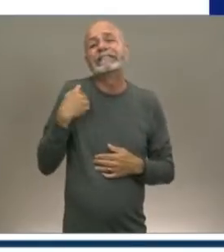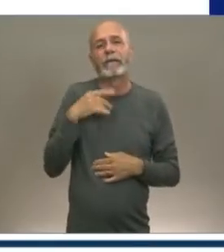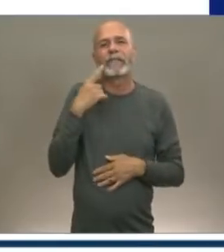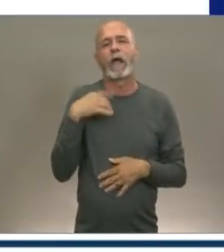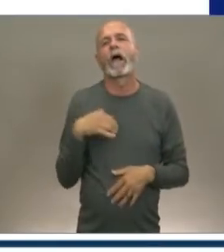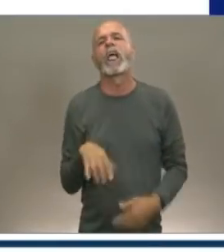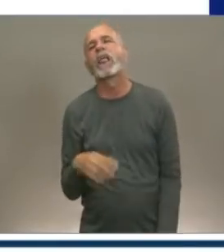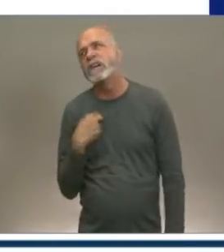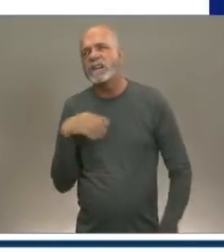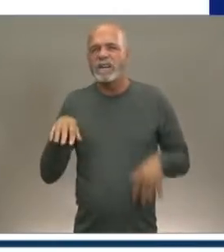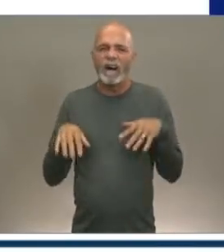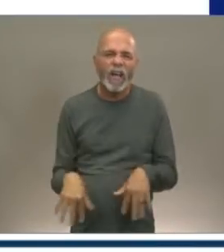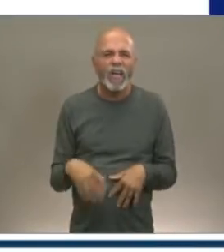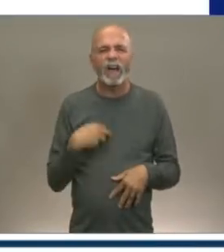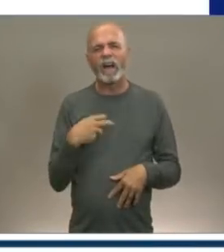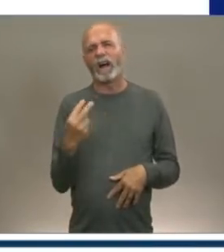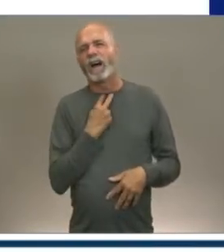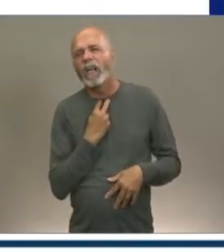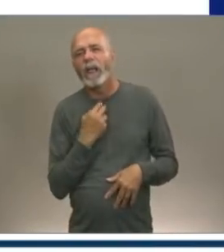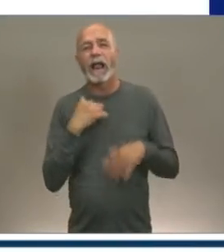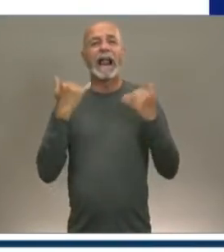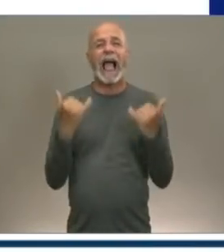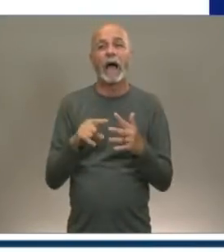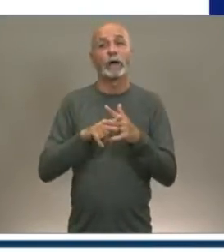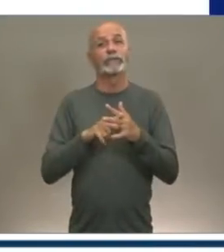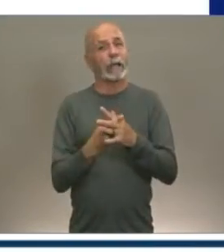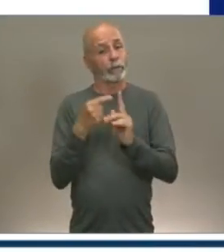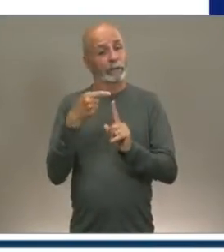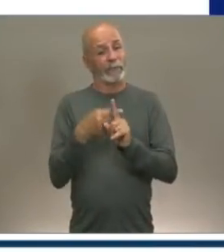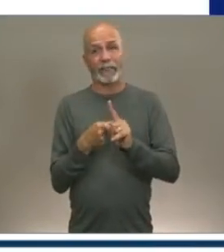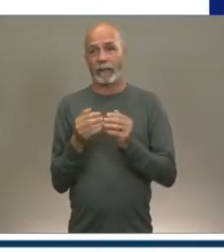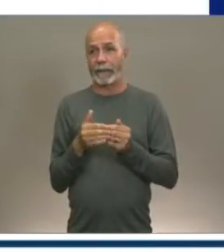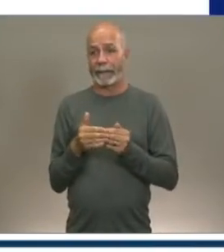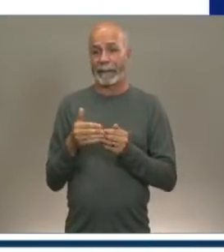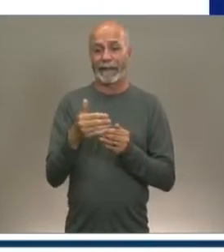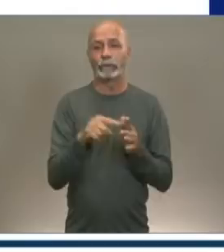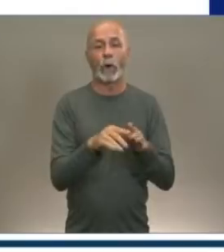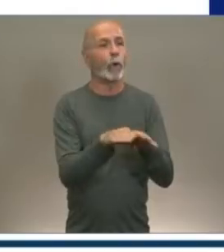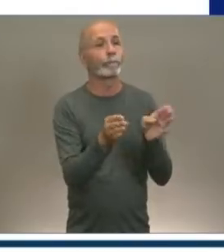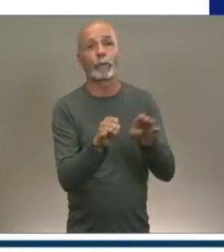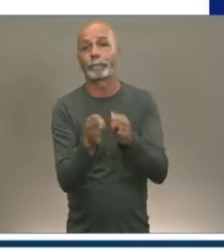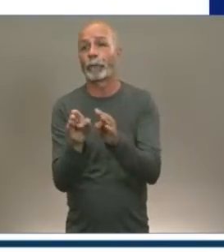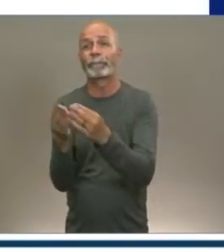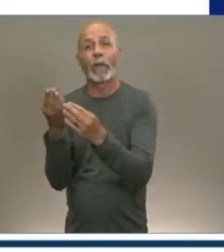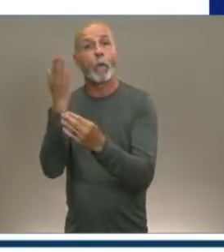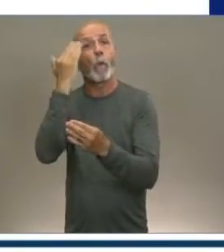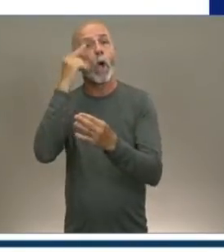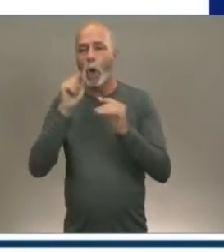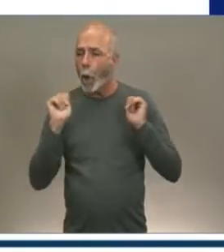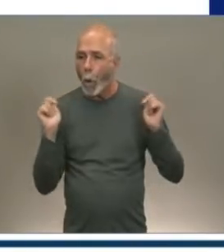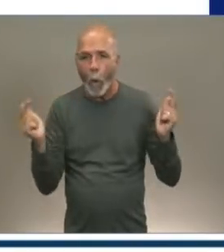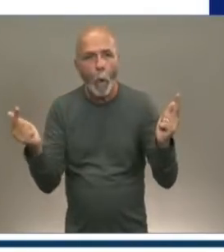month later, we've been gradually reopening, and that's thanks to all of you. So we won't see you until next